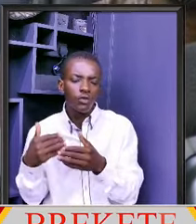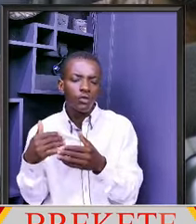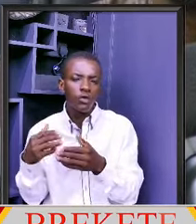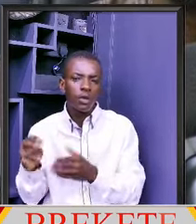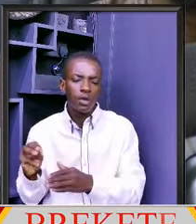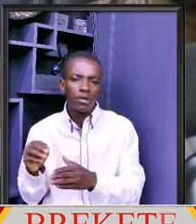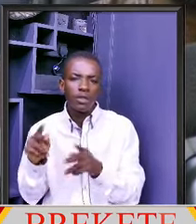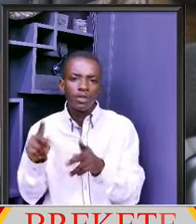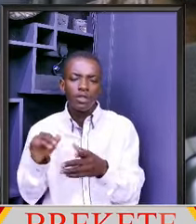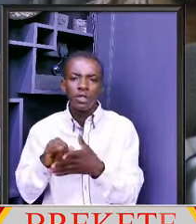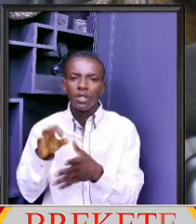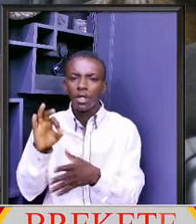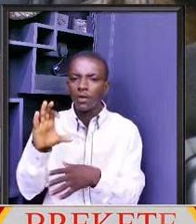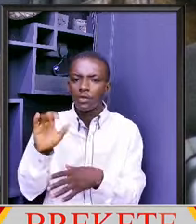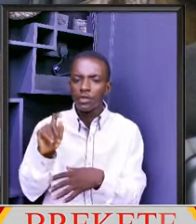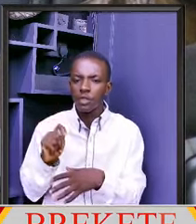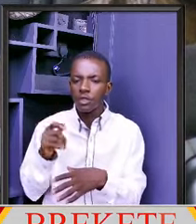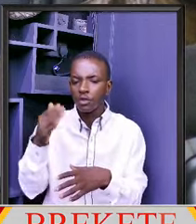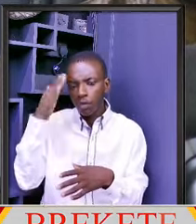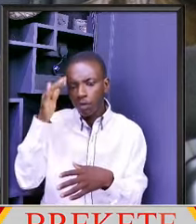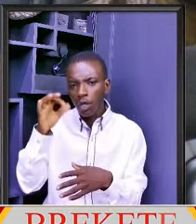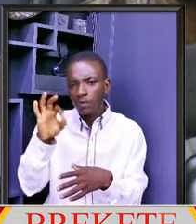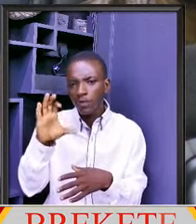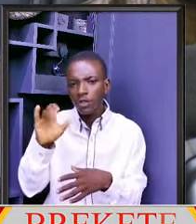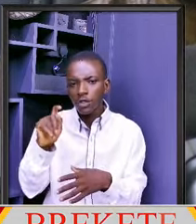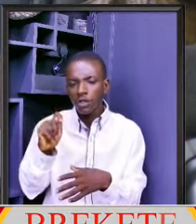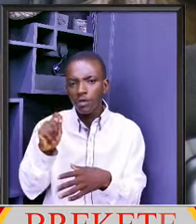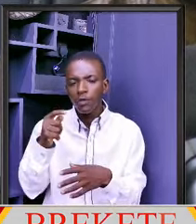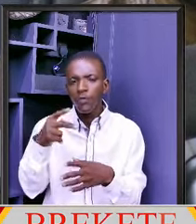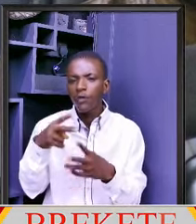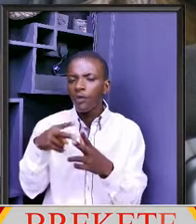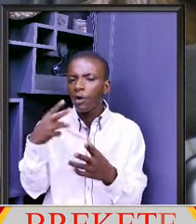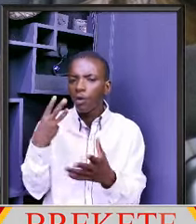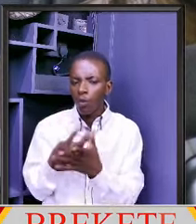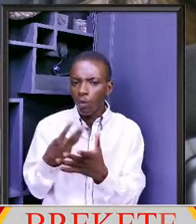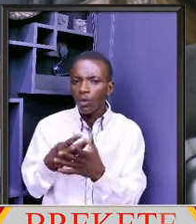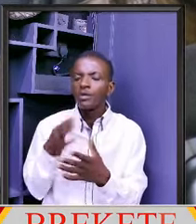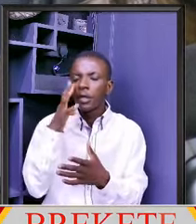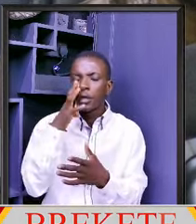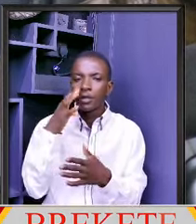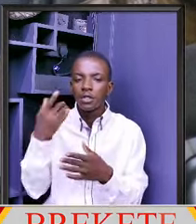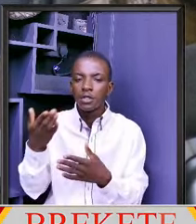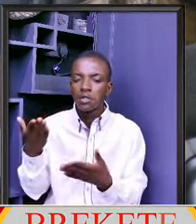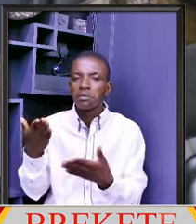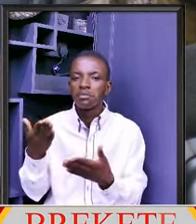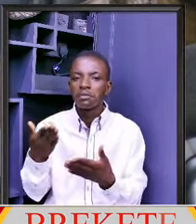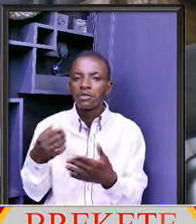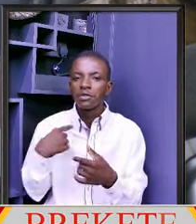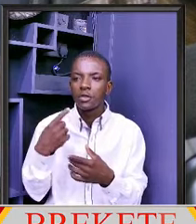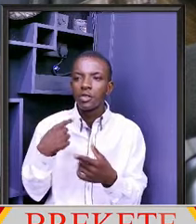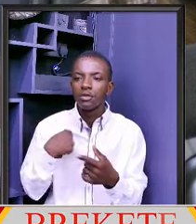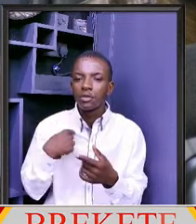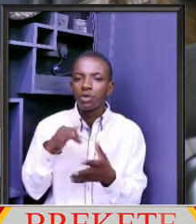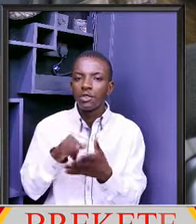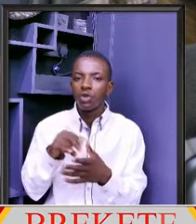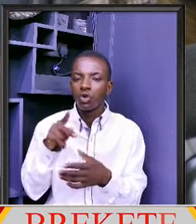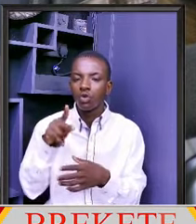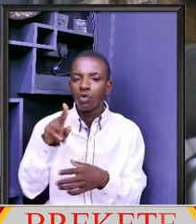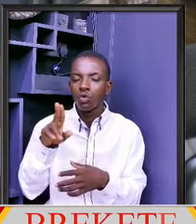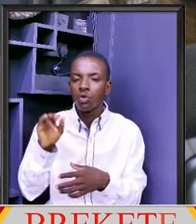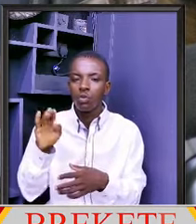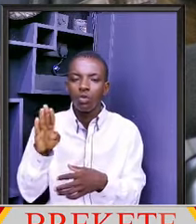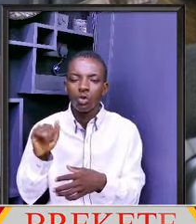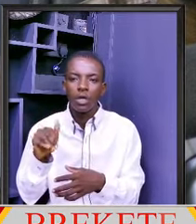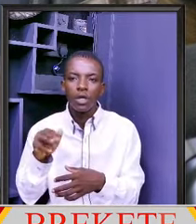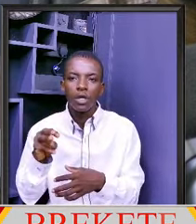is the person who is in FCT and he knows the FCT better. And there, and then Ata told me, go to Kubwa,